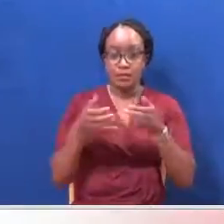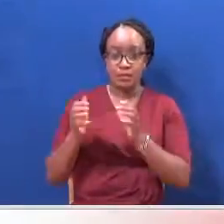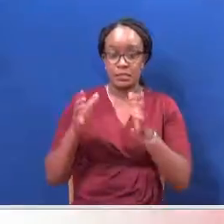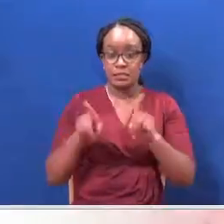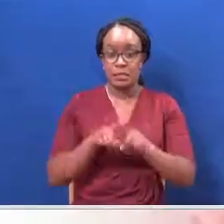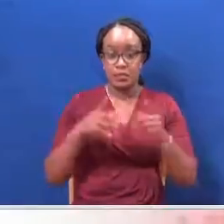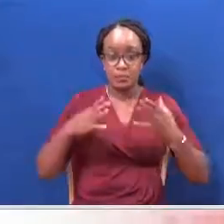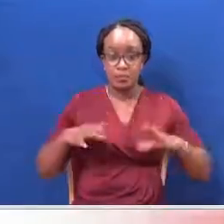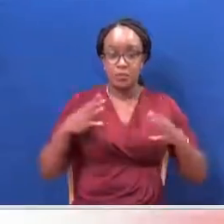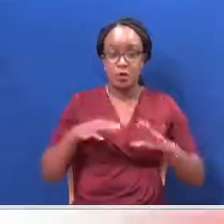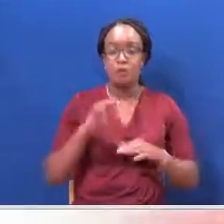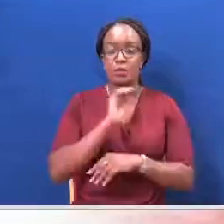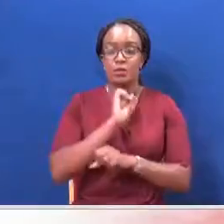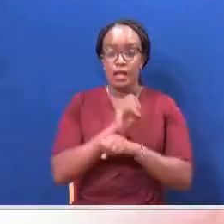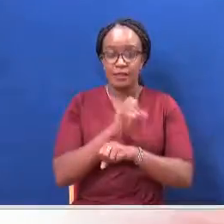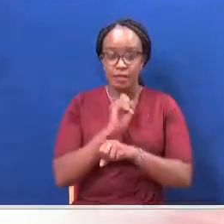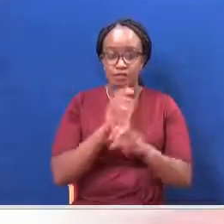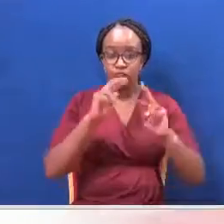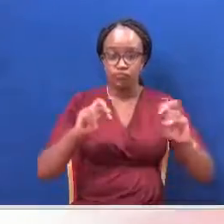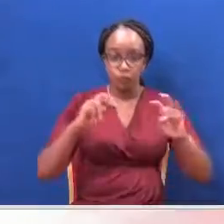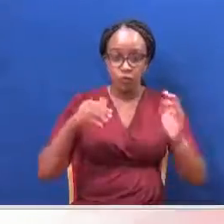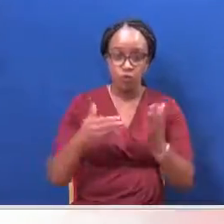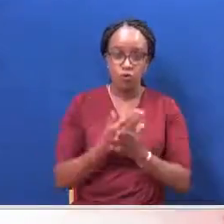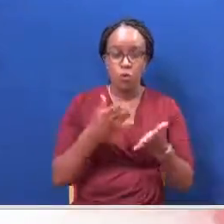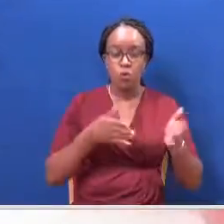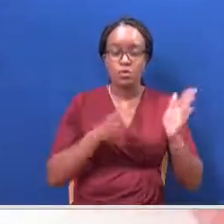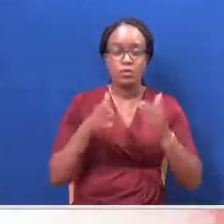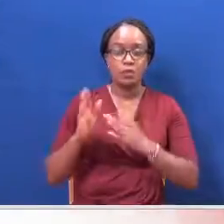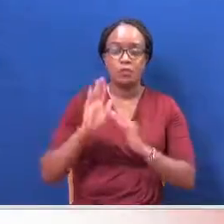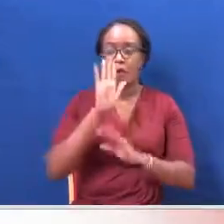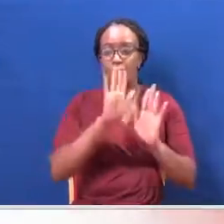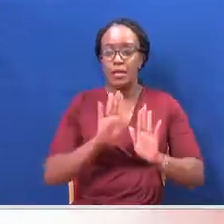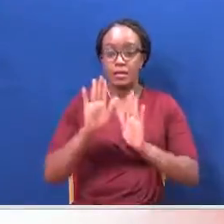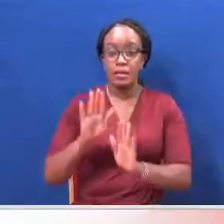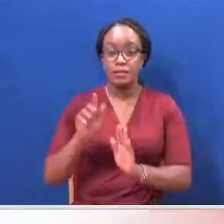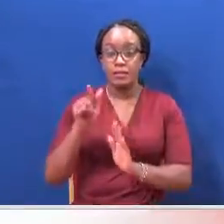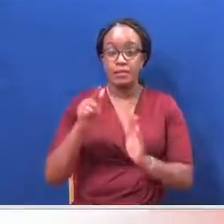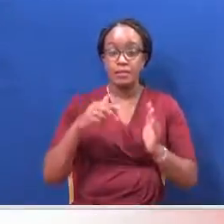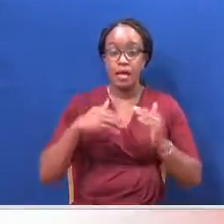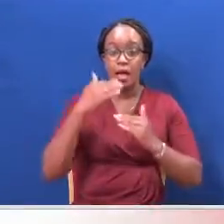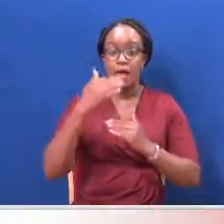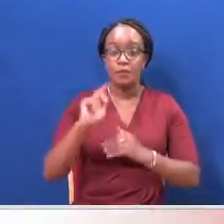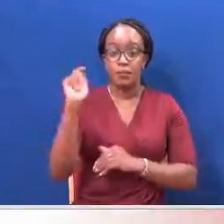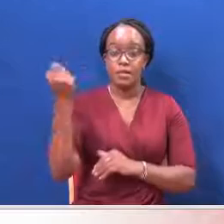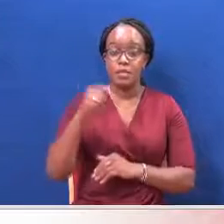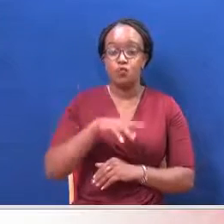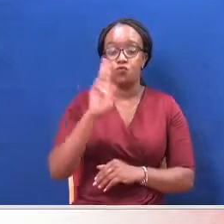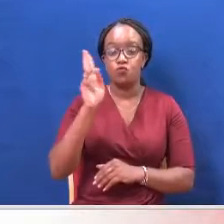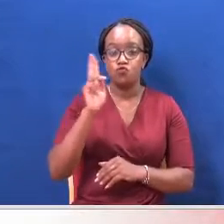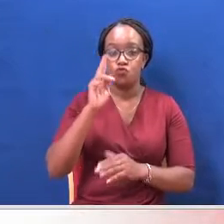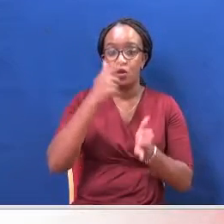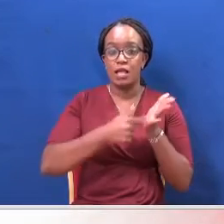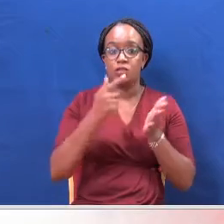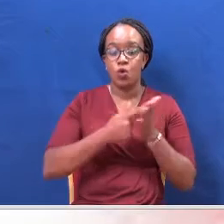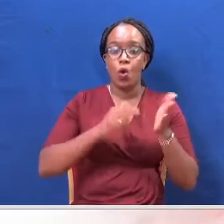to devise new ways of weighing the electorate. This is after President Uhuru Kenyatta banned political